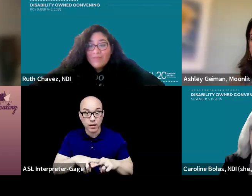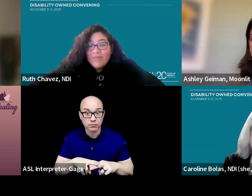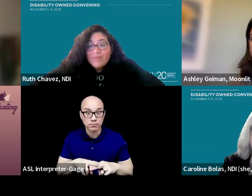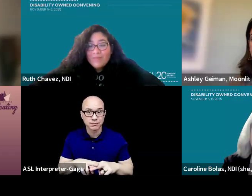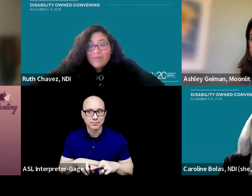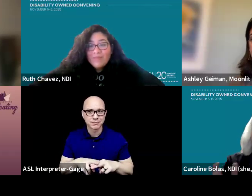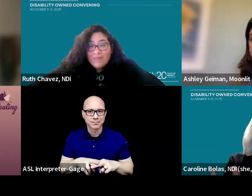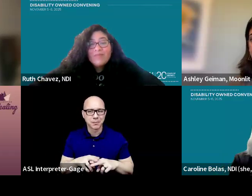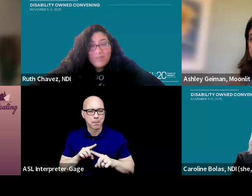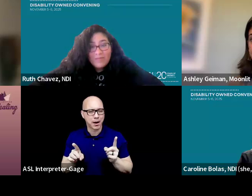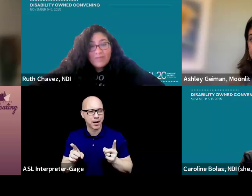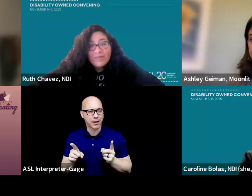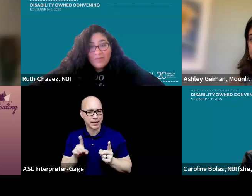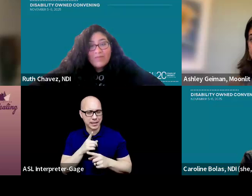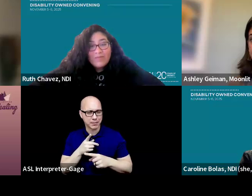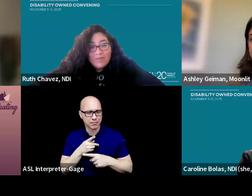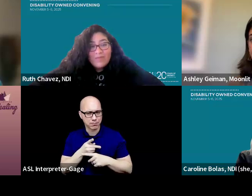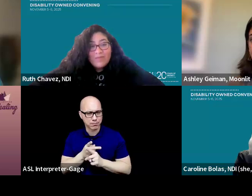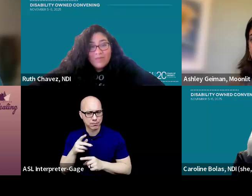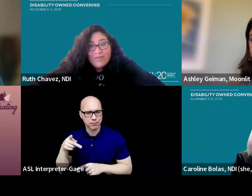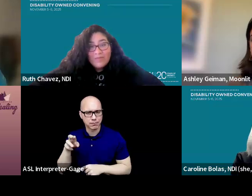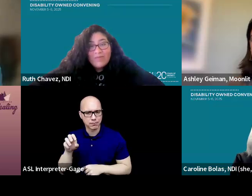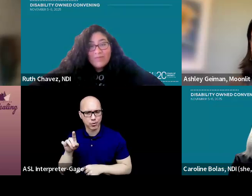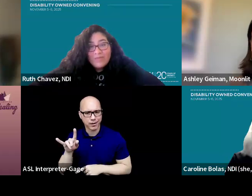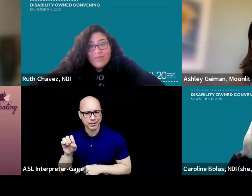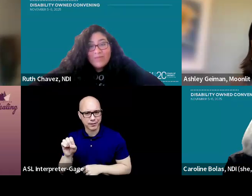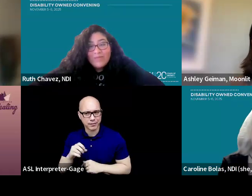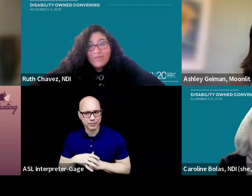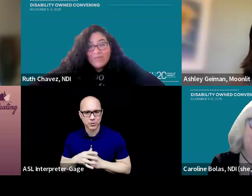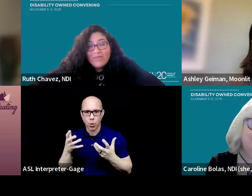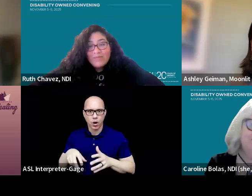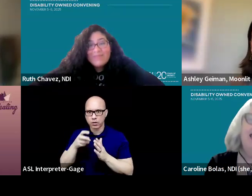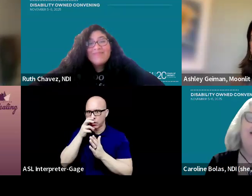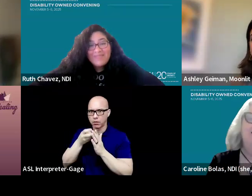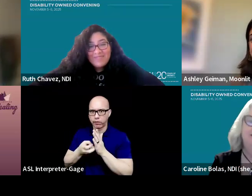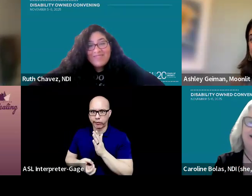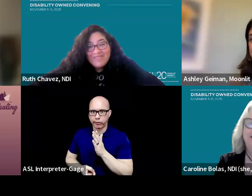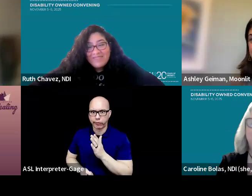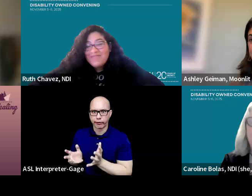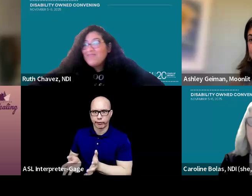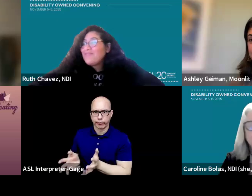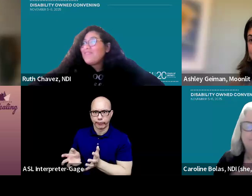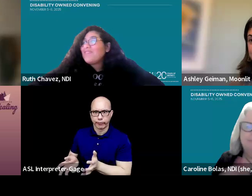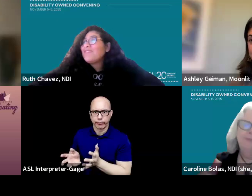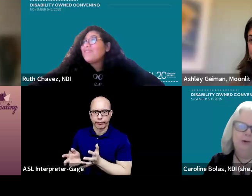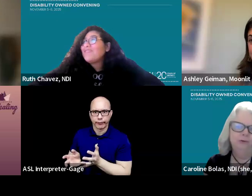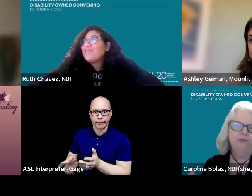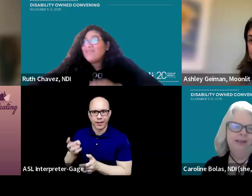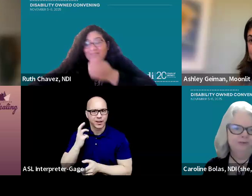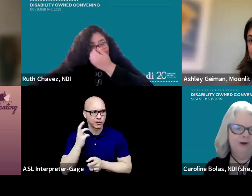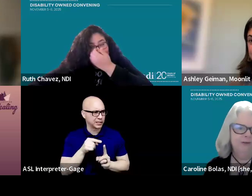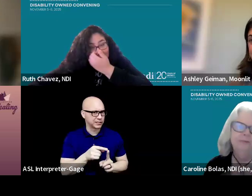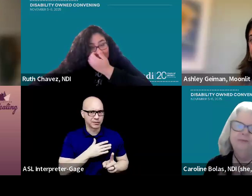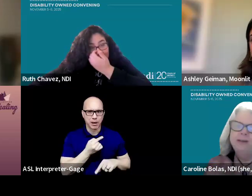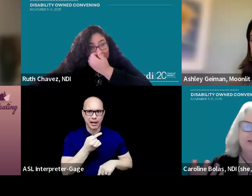sure it's productive, that you're not getting sucked down a rabbit hole and spending a long time talking to Charles and then realizing you haven't really met the goals